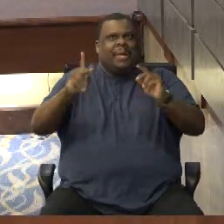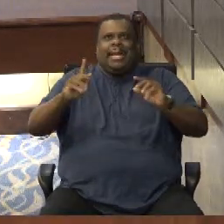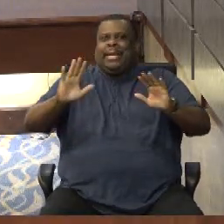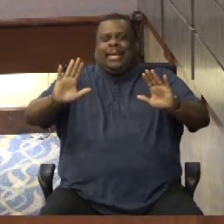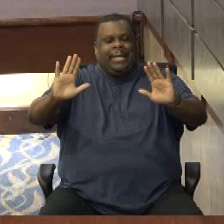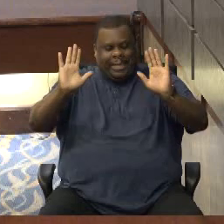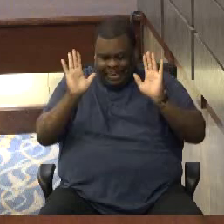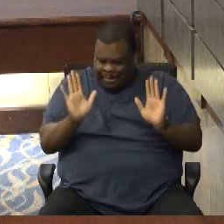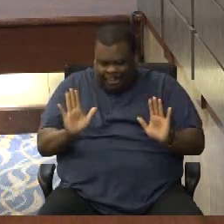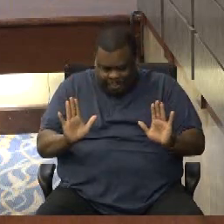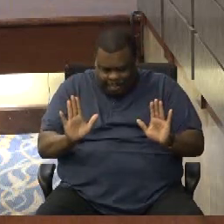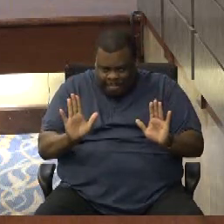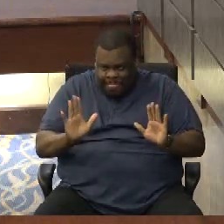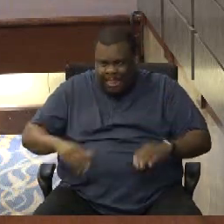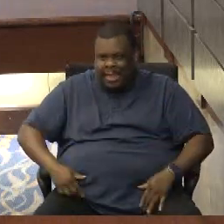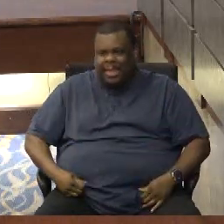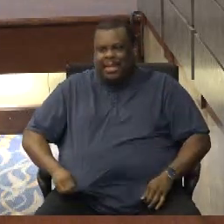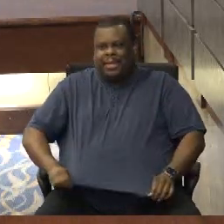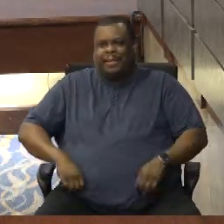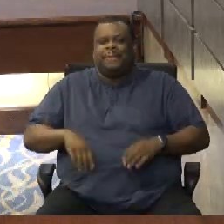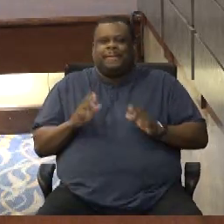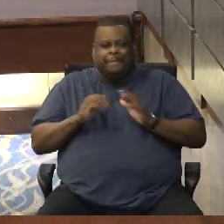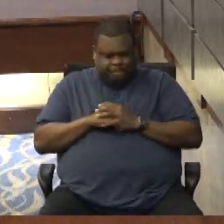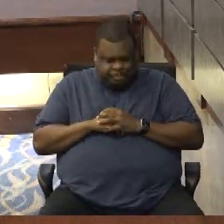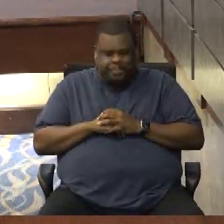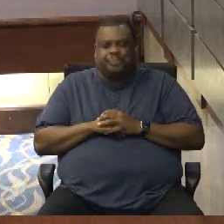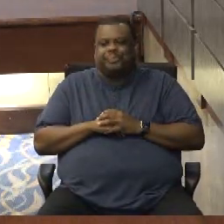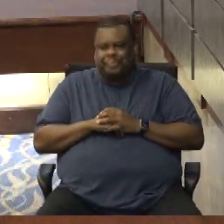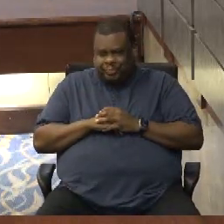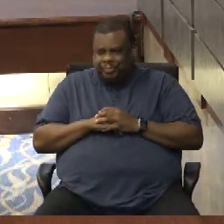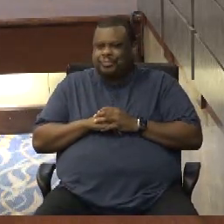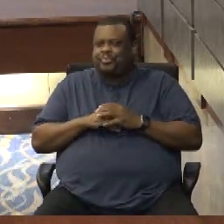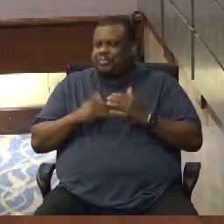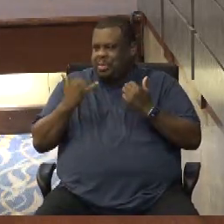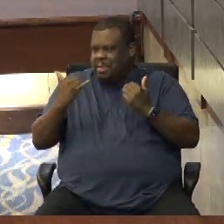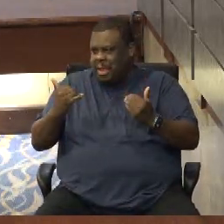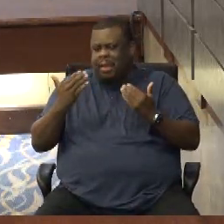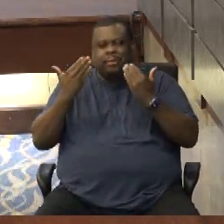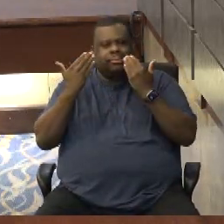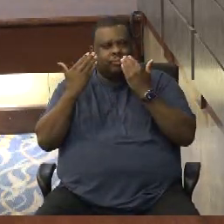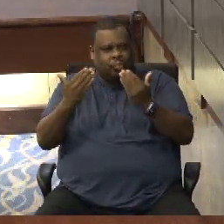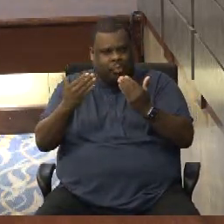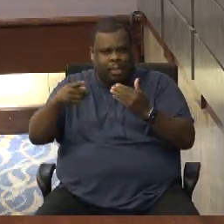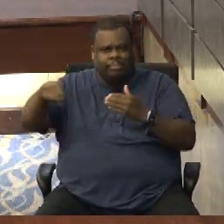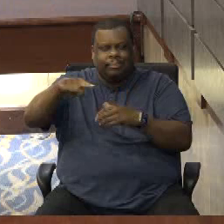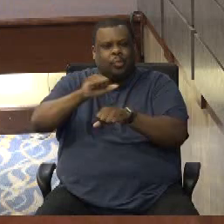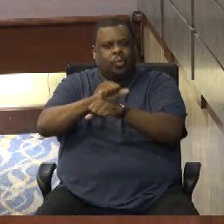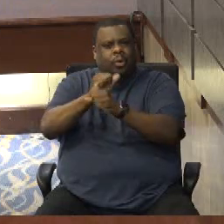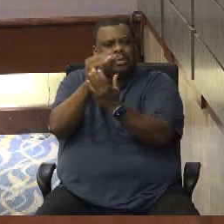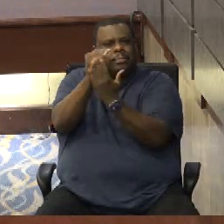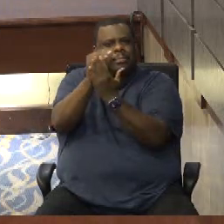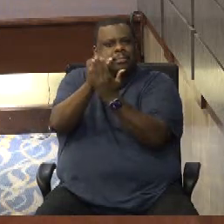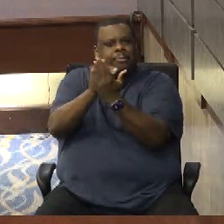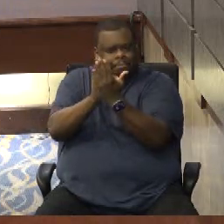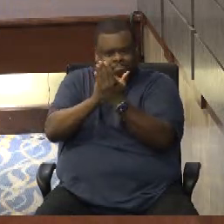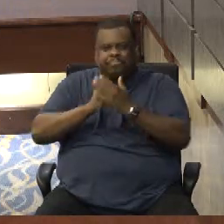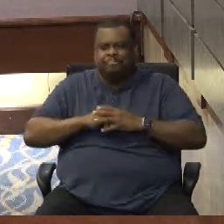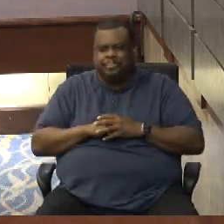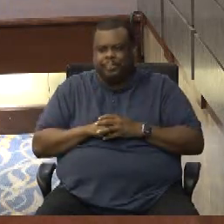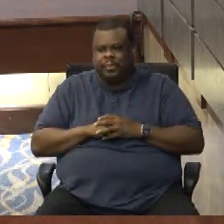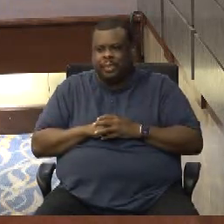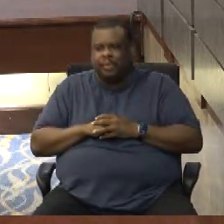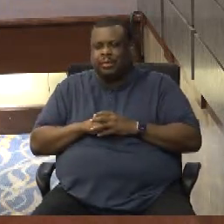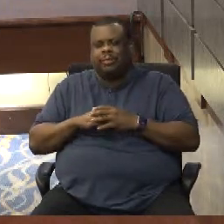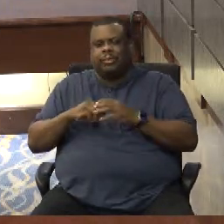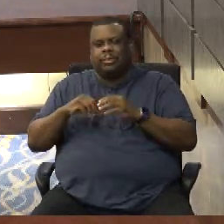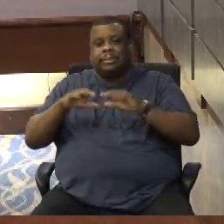Okay. Seeing no one is registered to speak, we will now recess the regular session and convene to work session with a report from our Deputy City